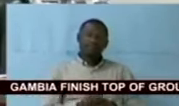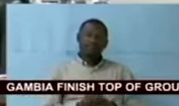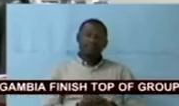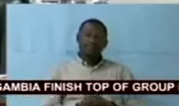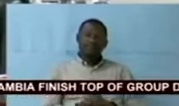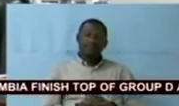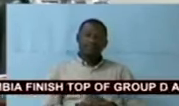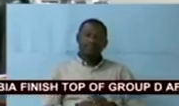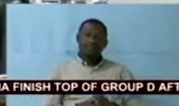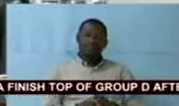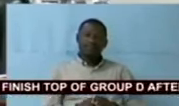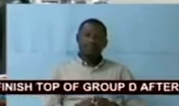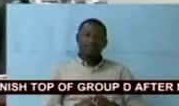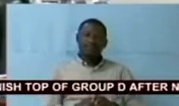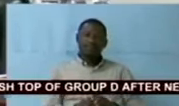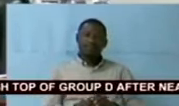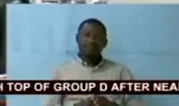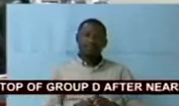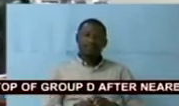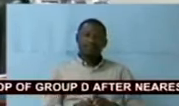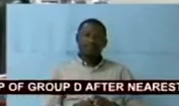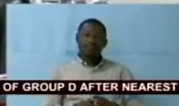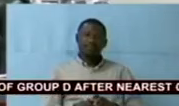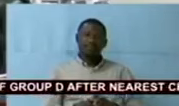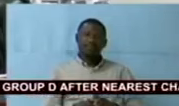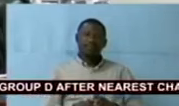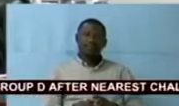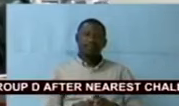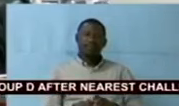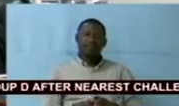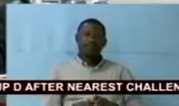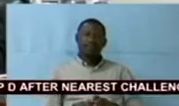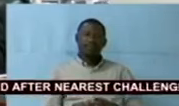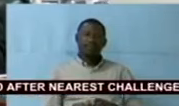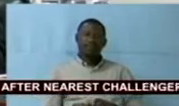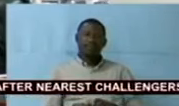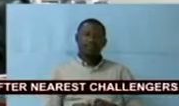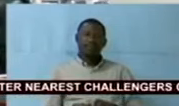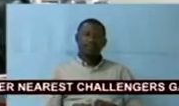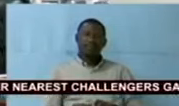kitindirla kuntioti wala Chief Justice. But then the